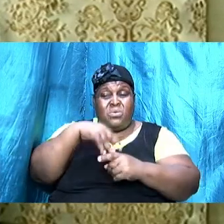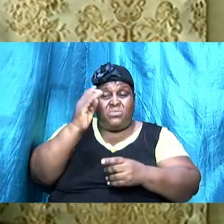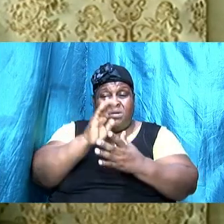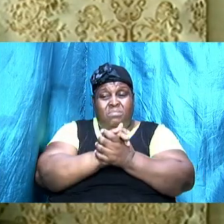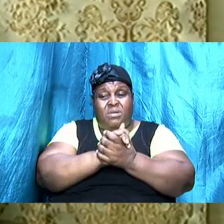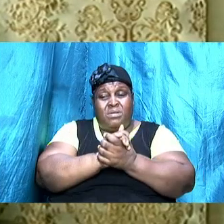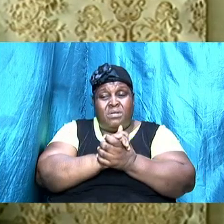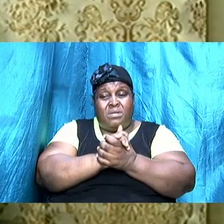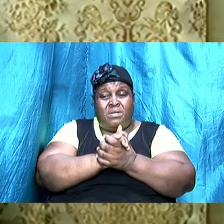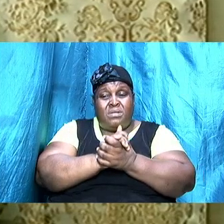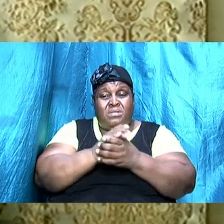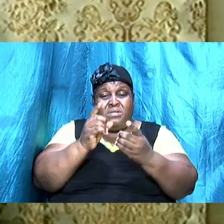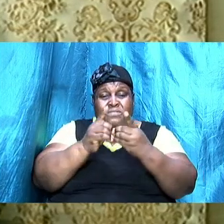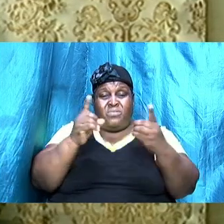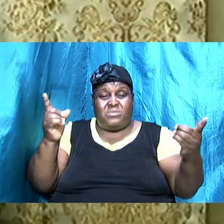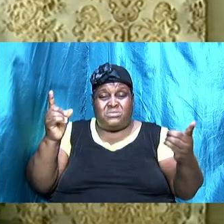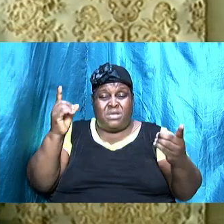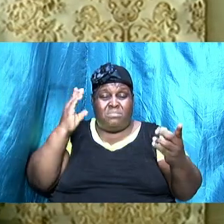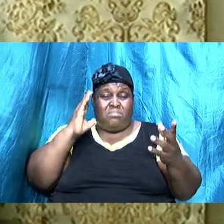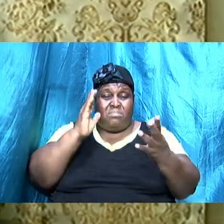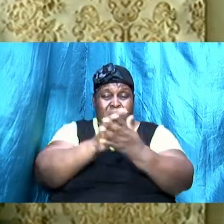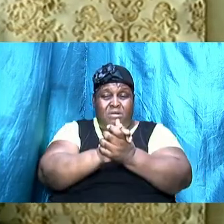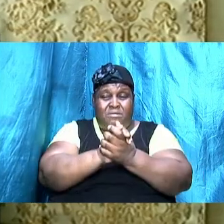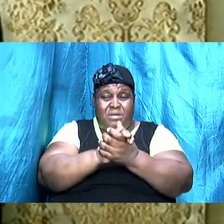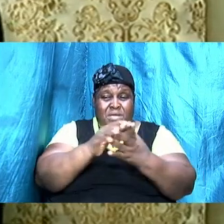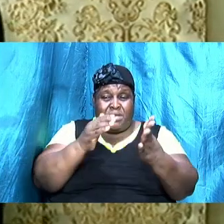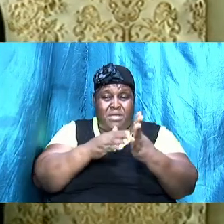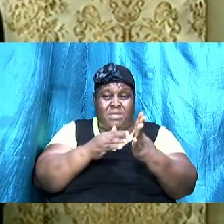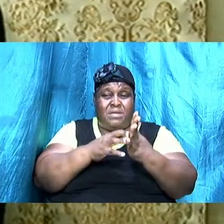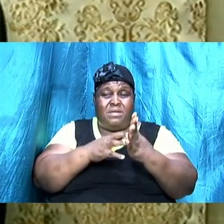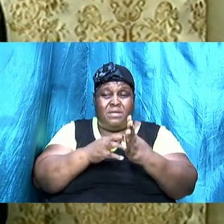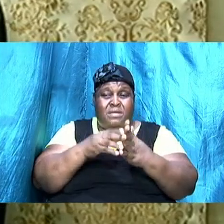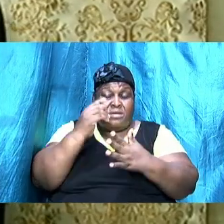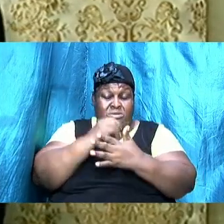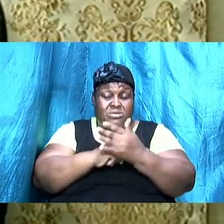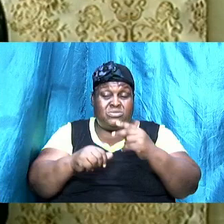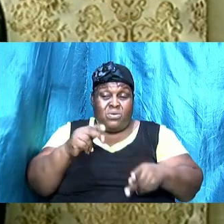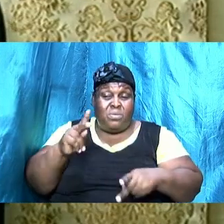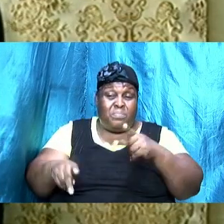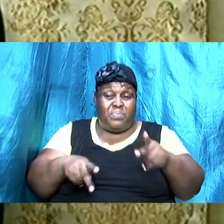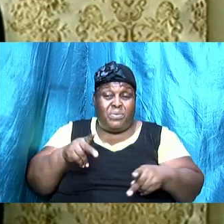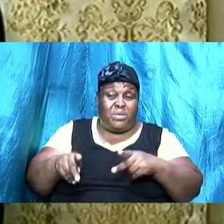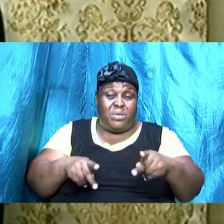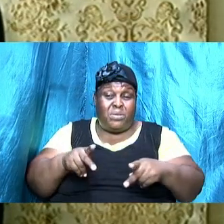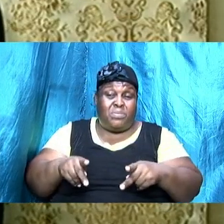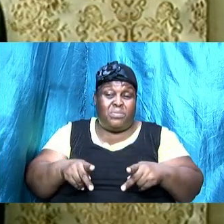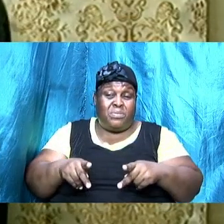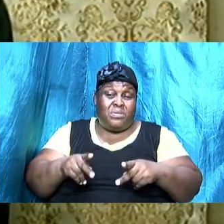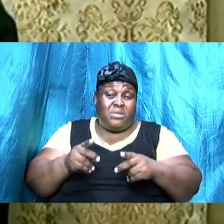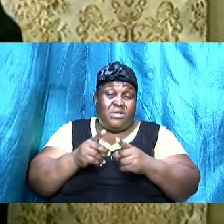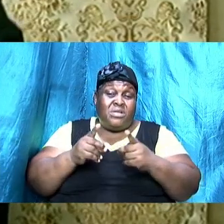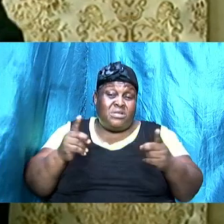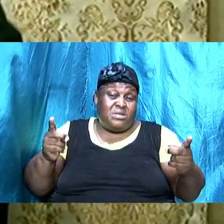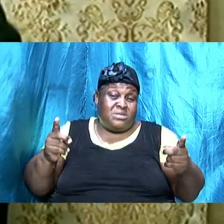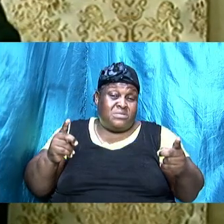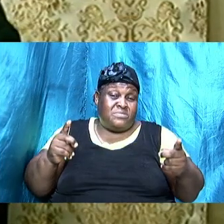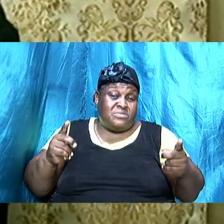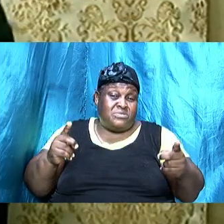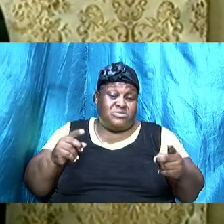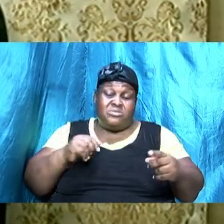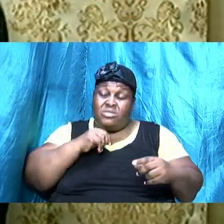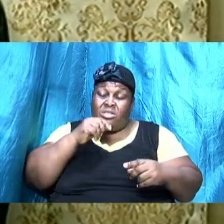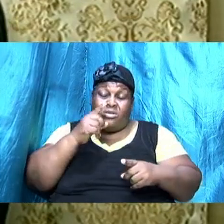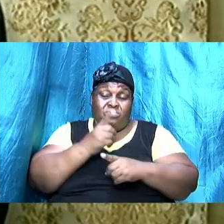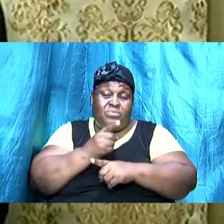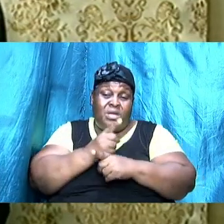divorce and then marry again. But some people, for whatever reason, and even though a divorce is not right, but some people separate themselves